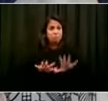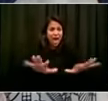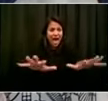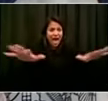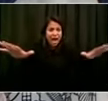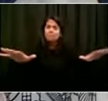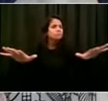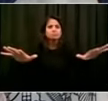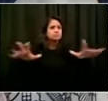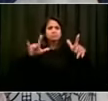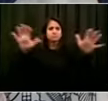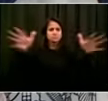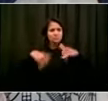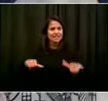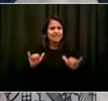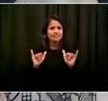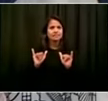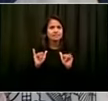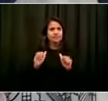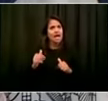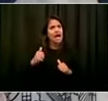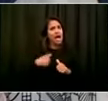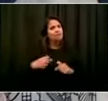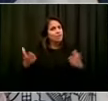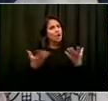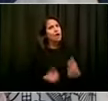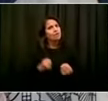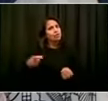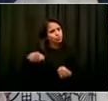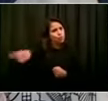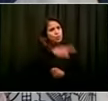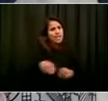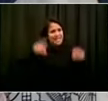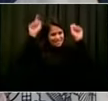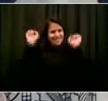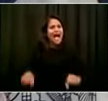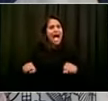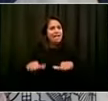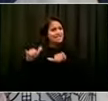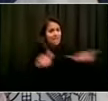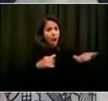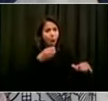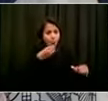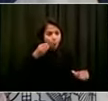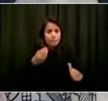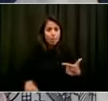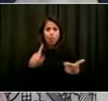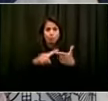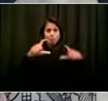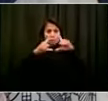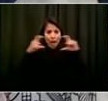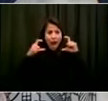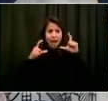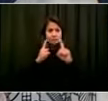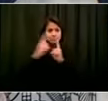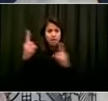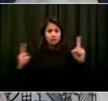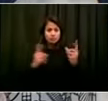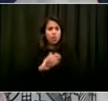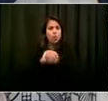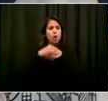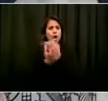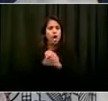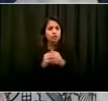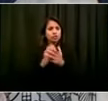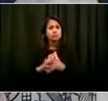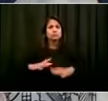what New Yorkers can do once they have a clear direction. Here it is. It's time to take resolute action in these 9 zip codes and protect